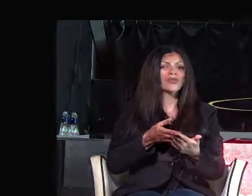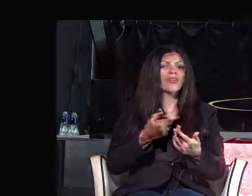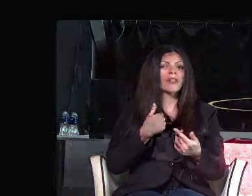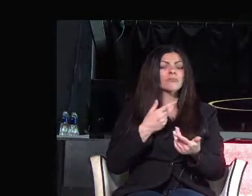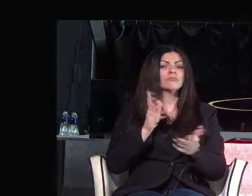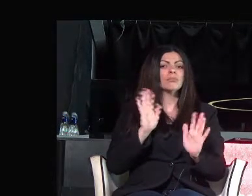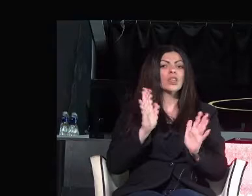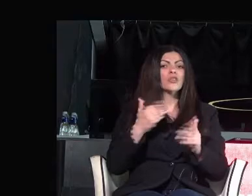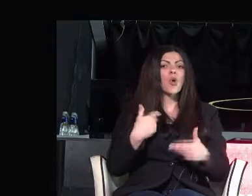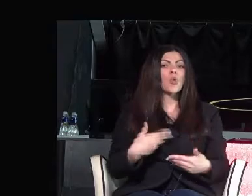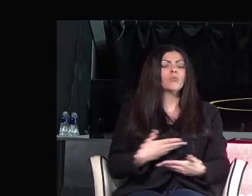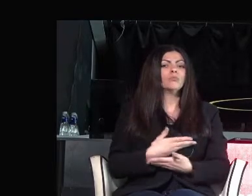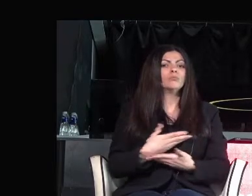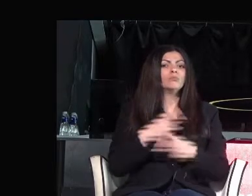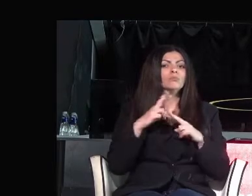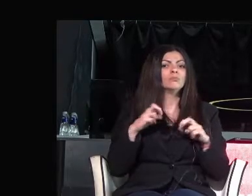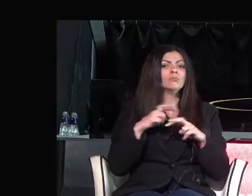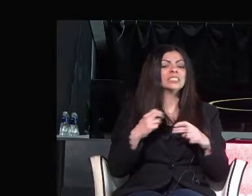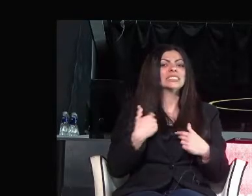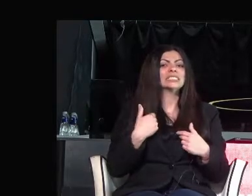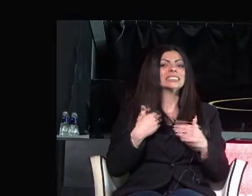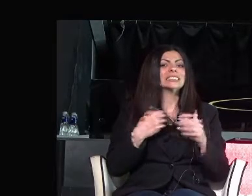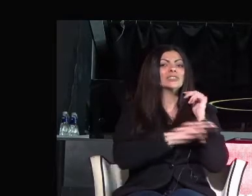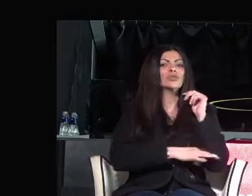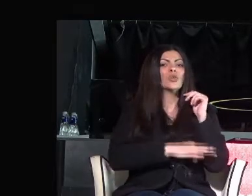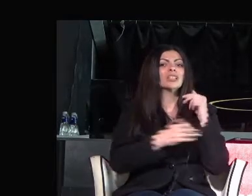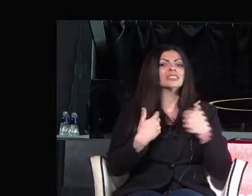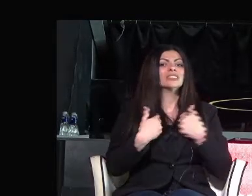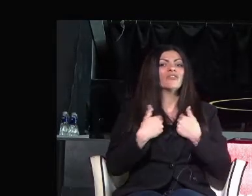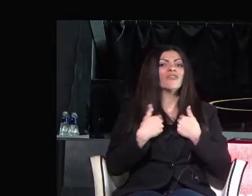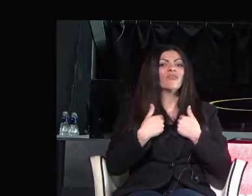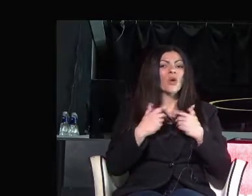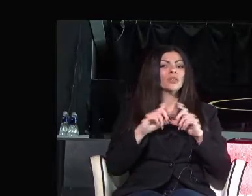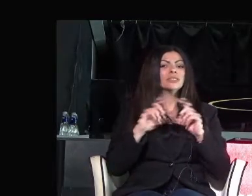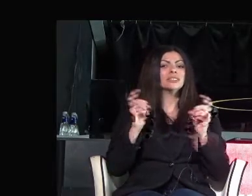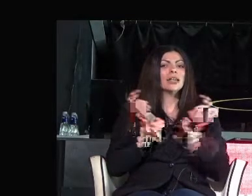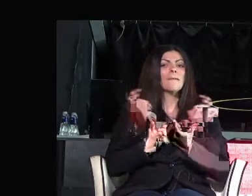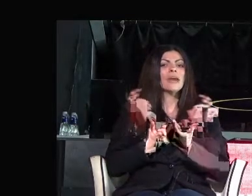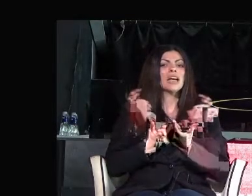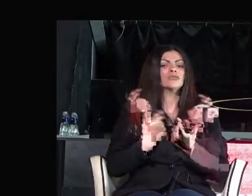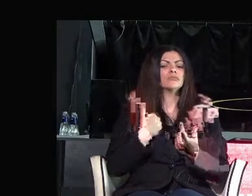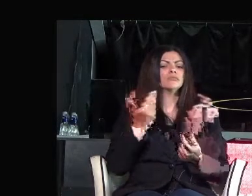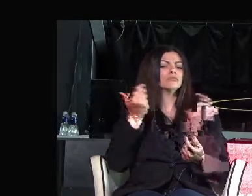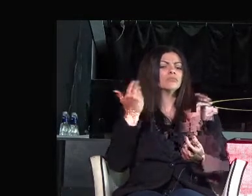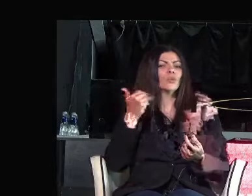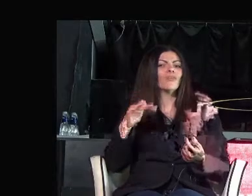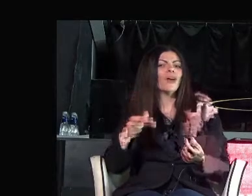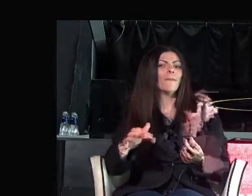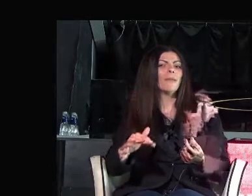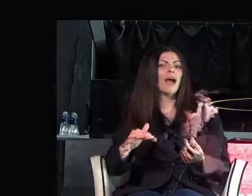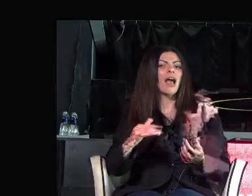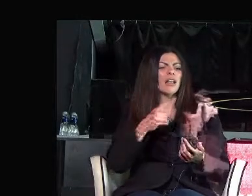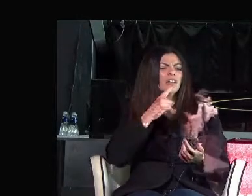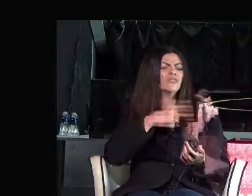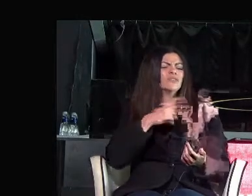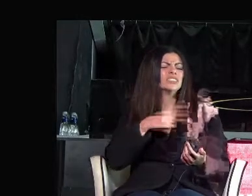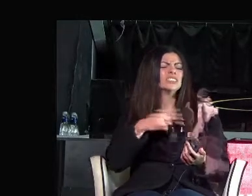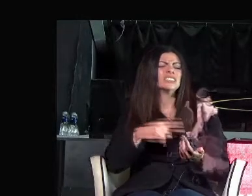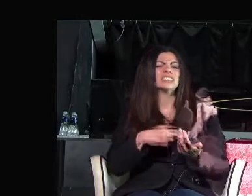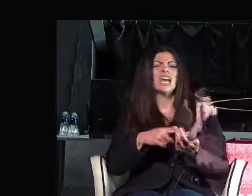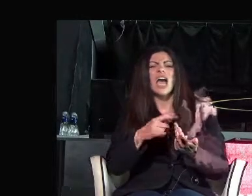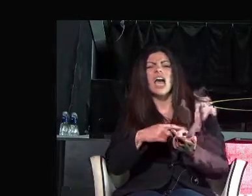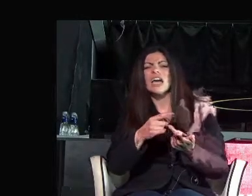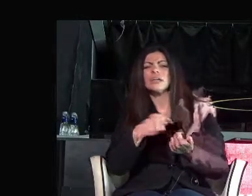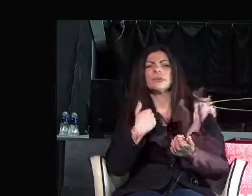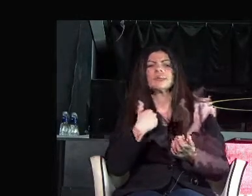was when I was a child, every time we would be together, my family would joke around themselves and say, oh, this